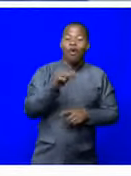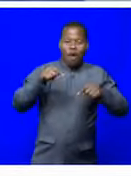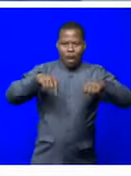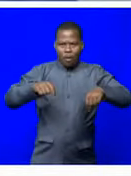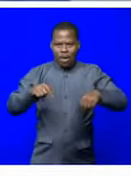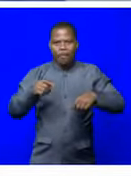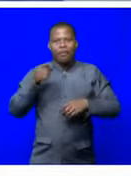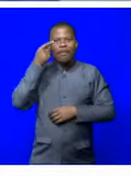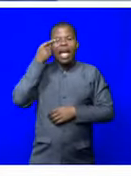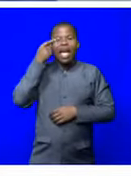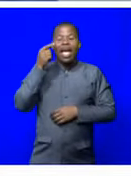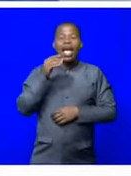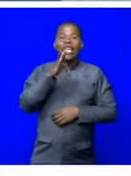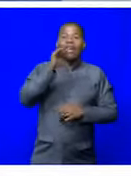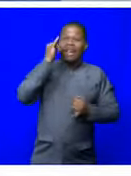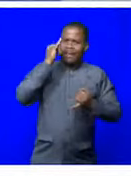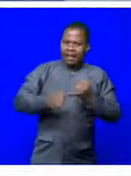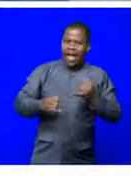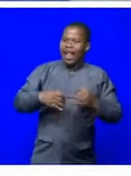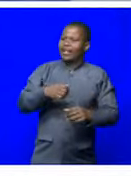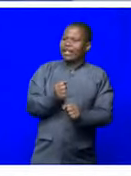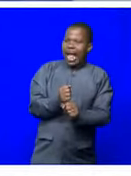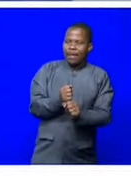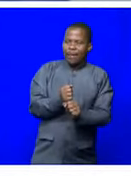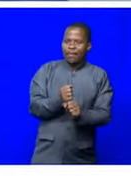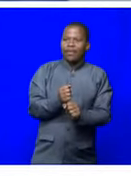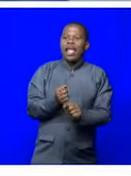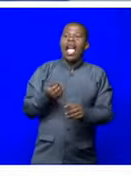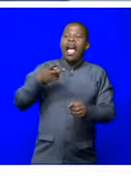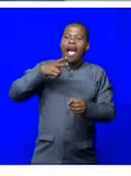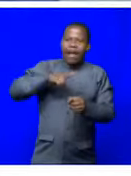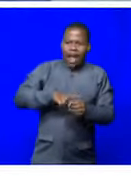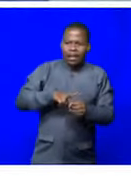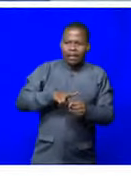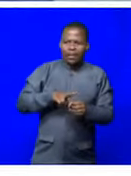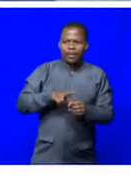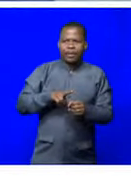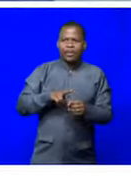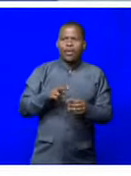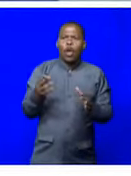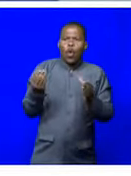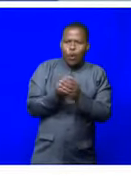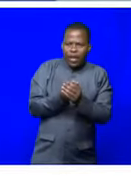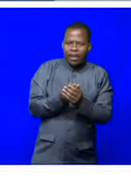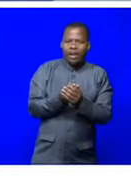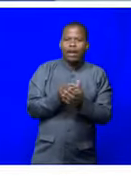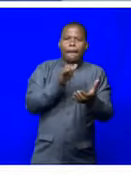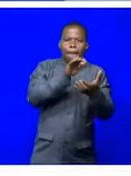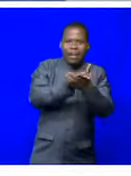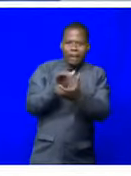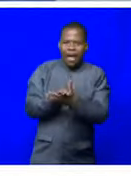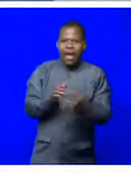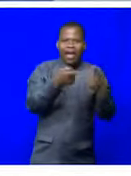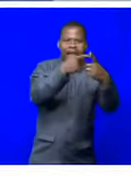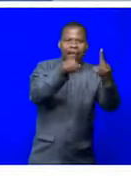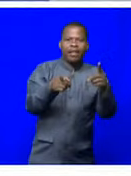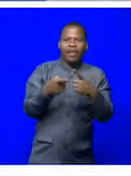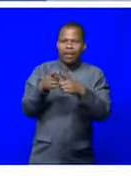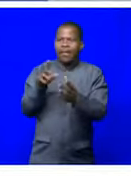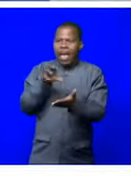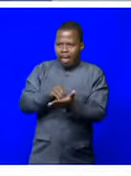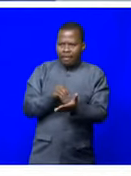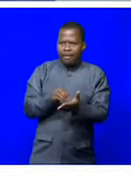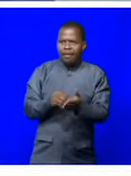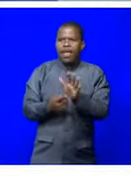ke sitoyivala sitosula inkundla lasipiki basically sihamba nawo onke ama partners ethu eluju